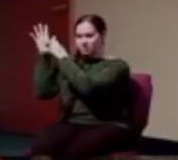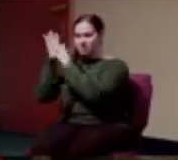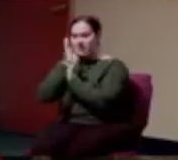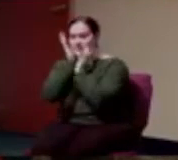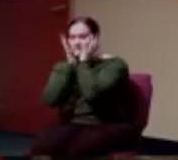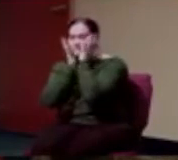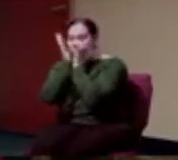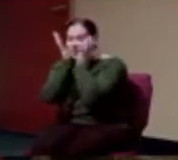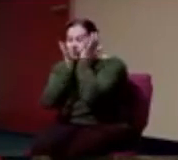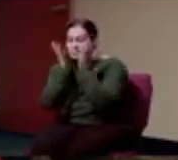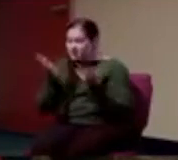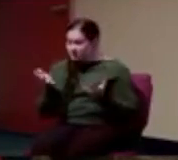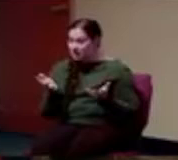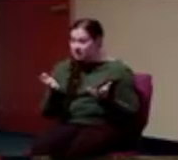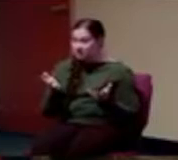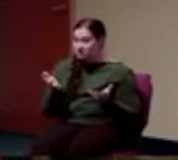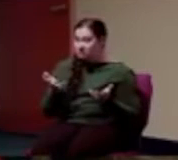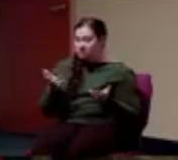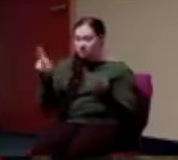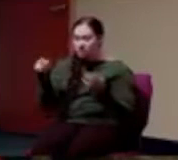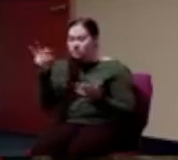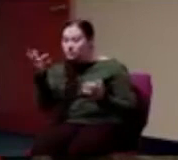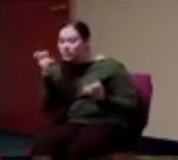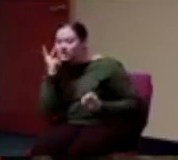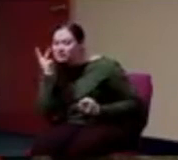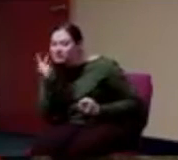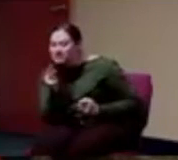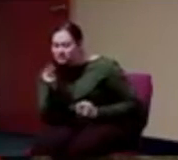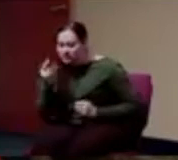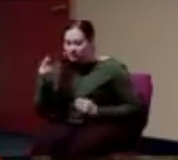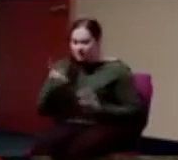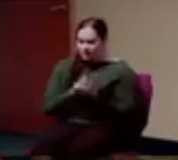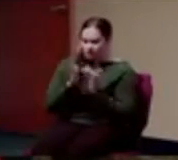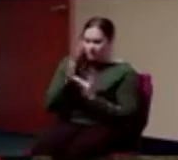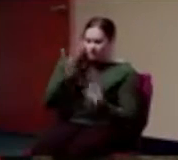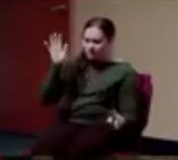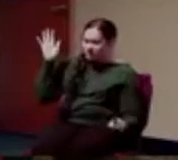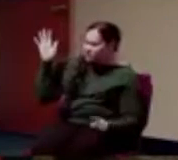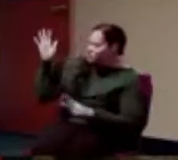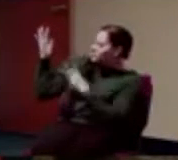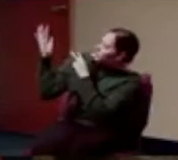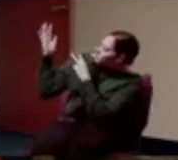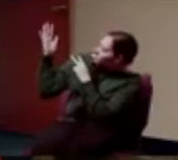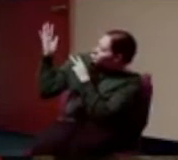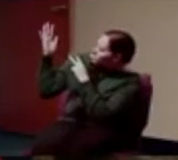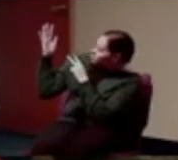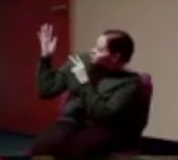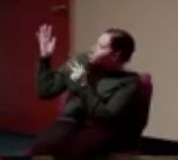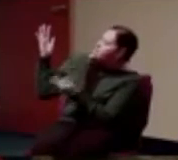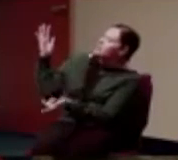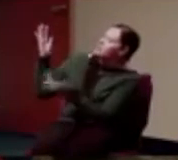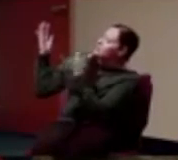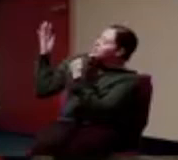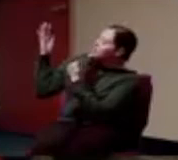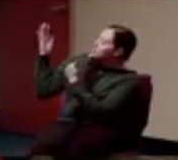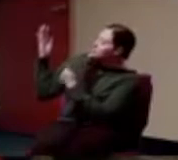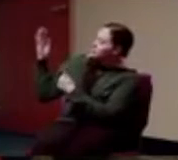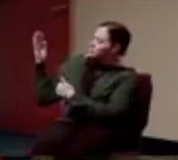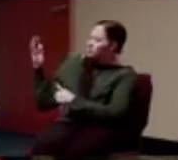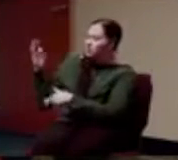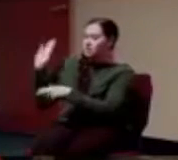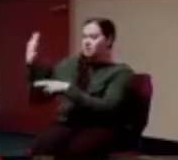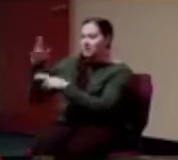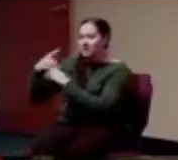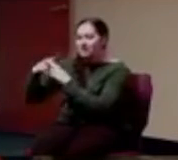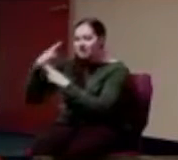so. And this guy that he just wanted to catch a glimpse of looks up and sees him. And he calls him out by name. And that what has